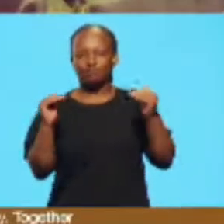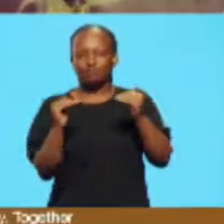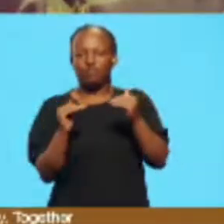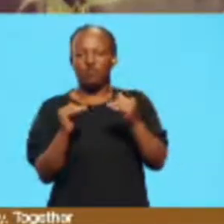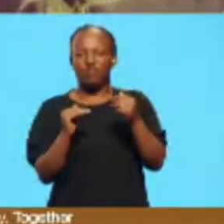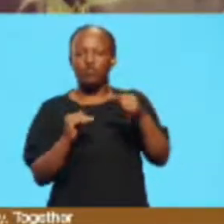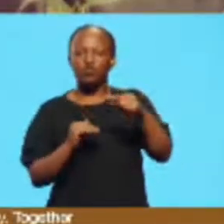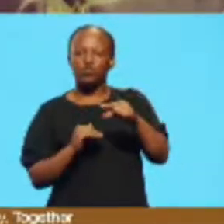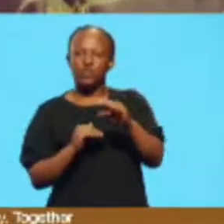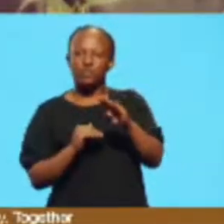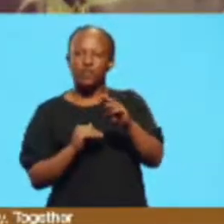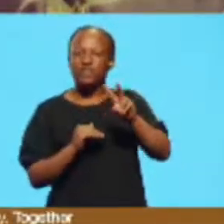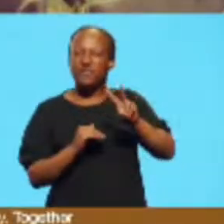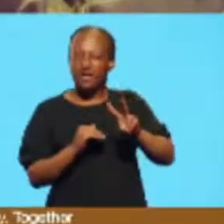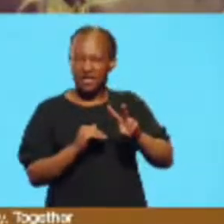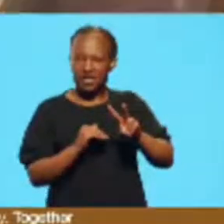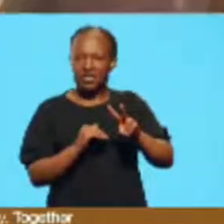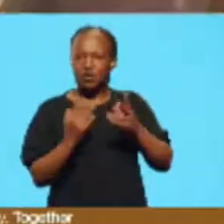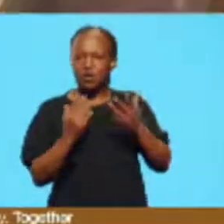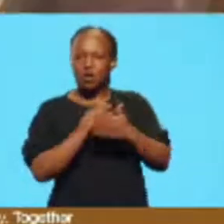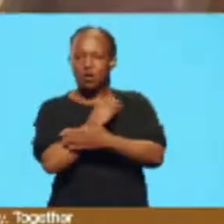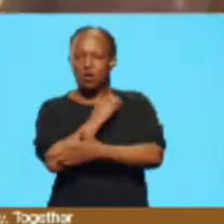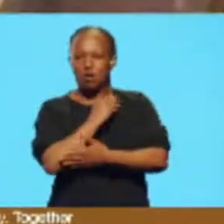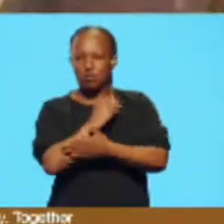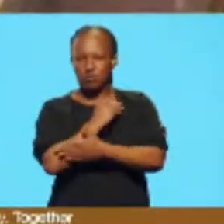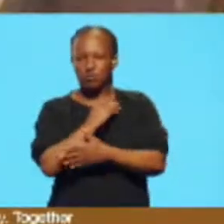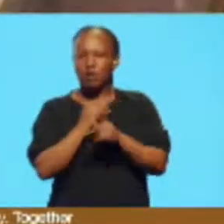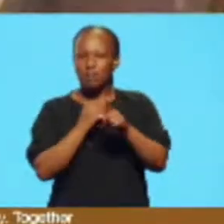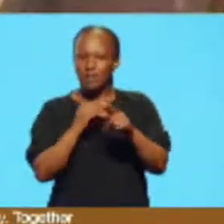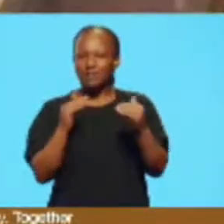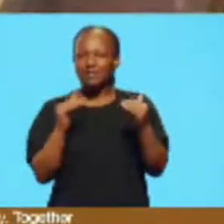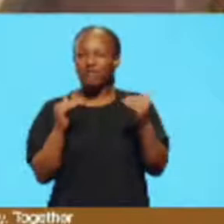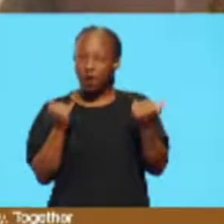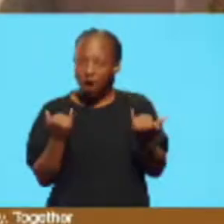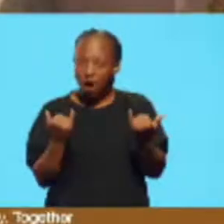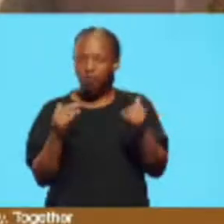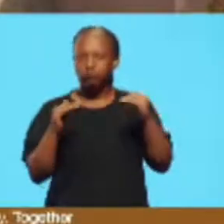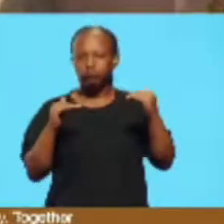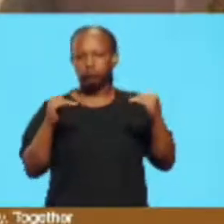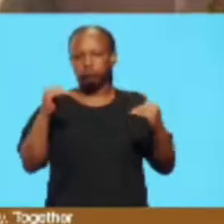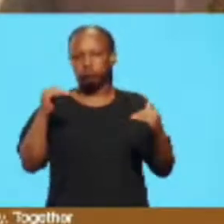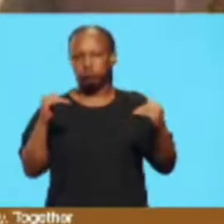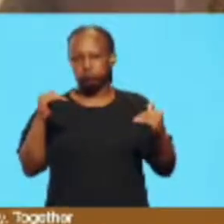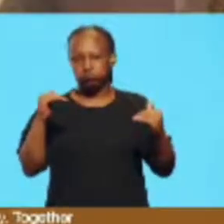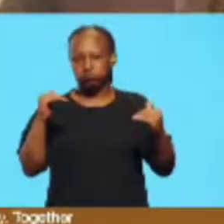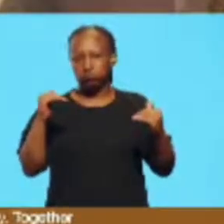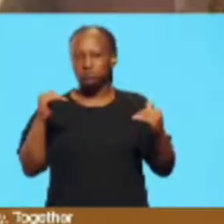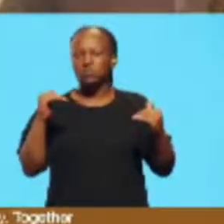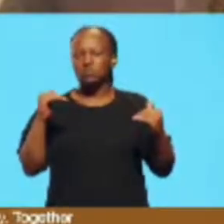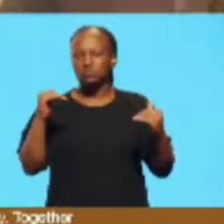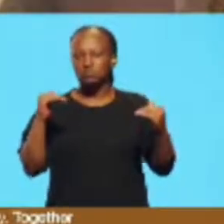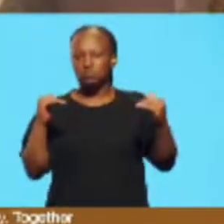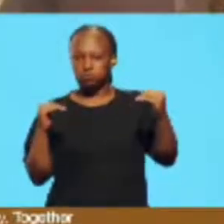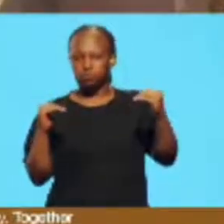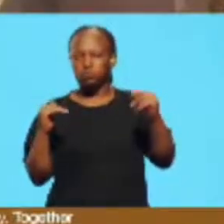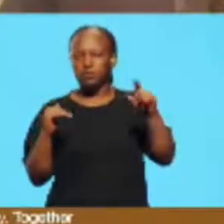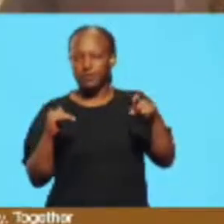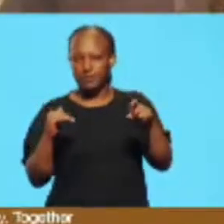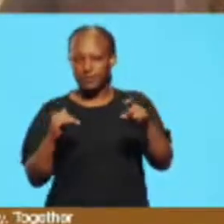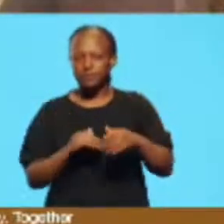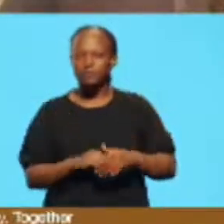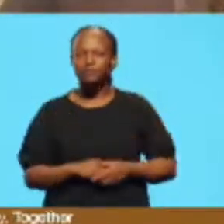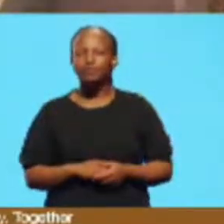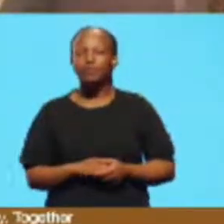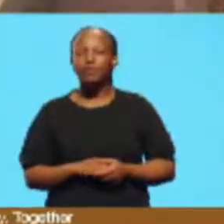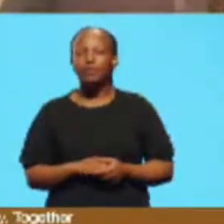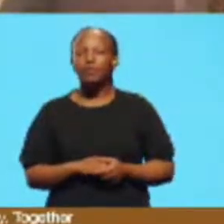GBV in the country. So the equation is imbalance. So we need to address that. My